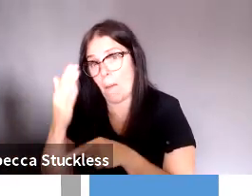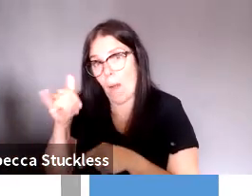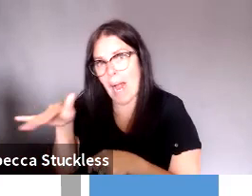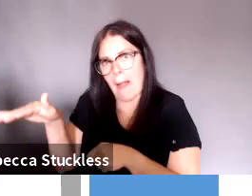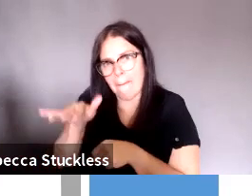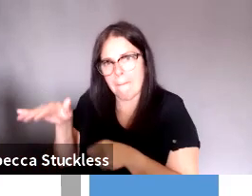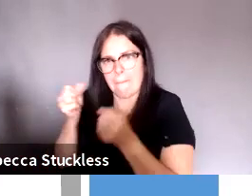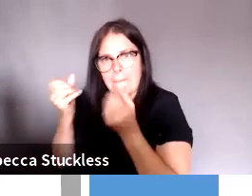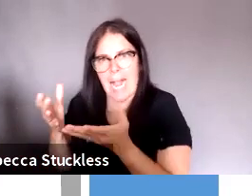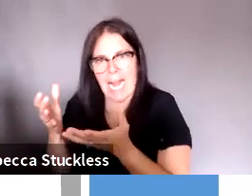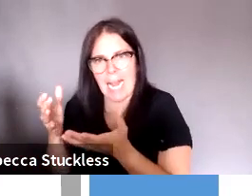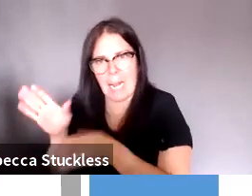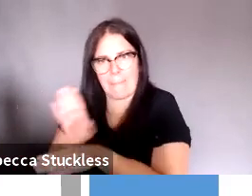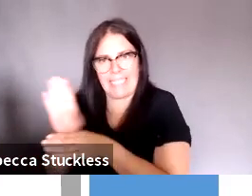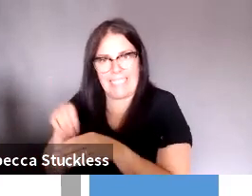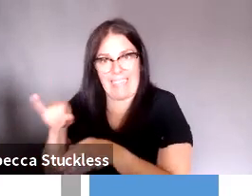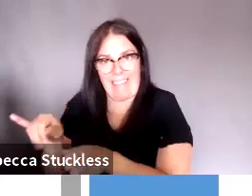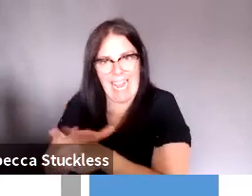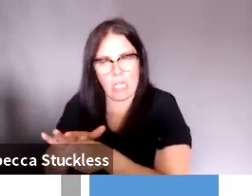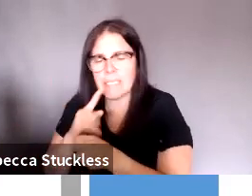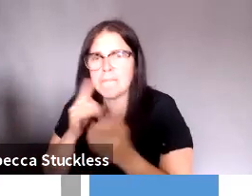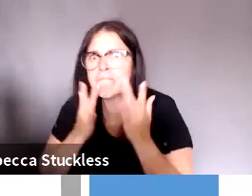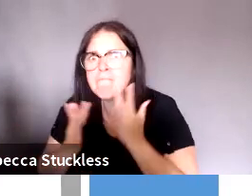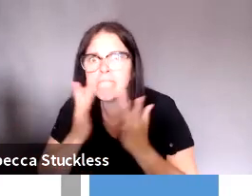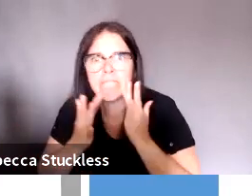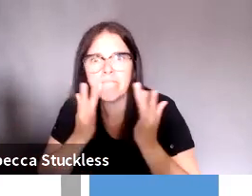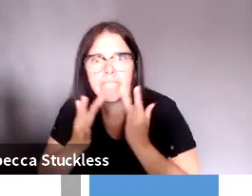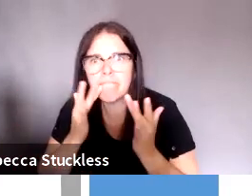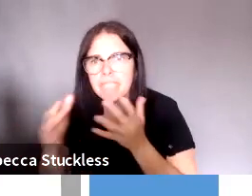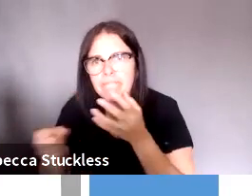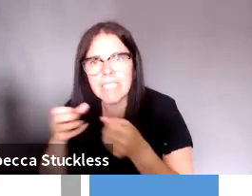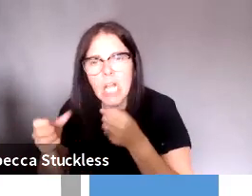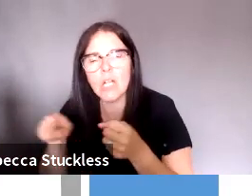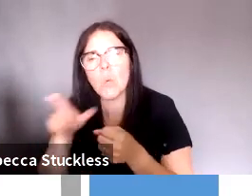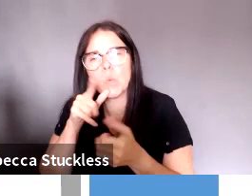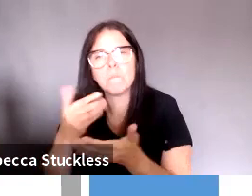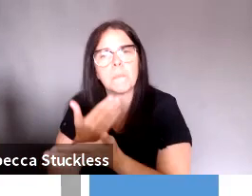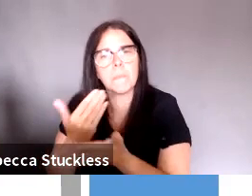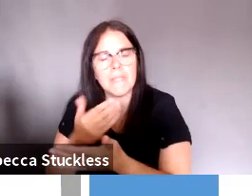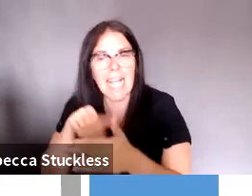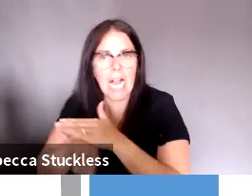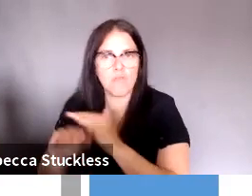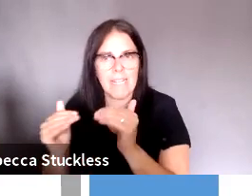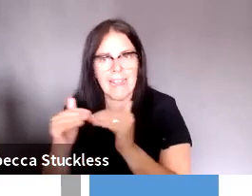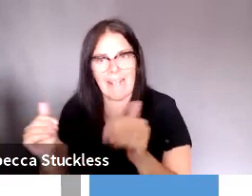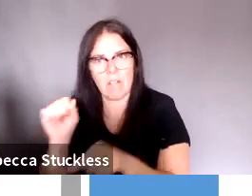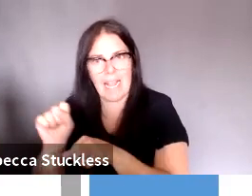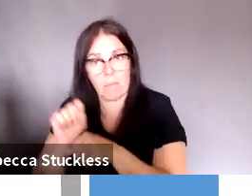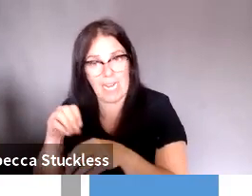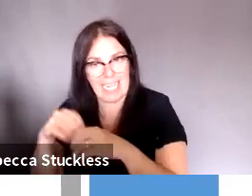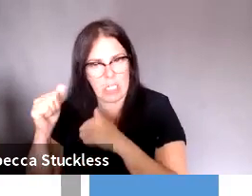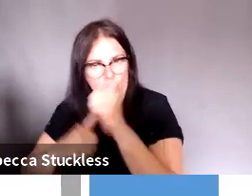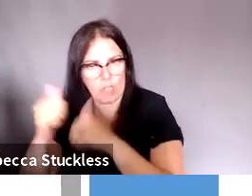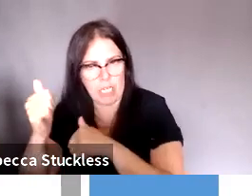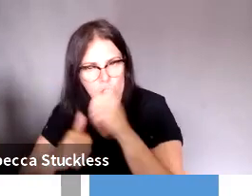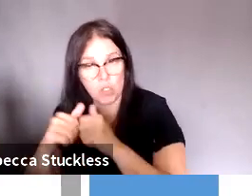area were indicating that there was a huge shortage of entry-level laborers in the construction trade. So this just